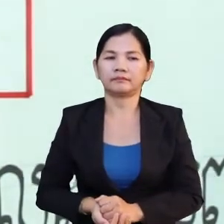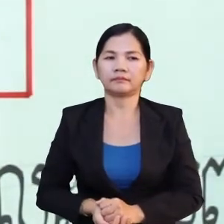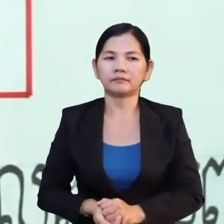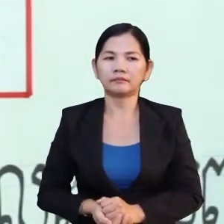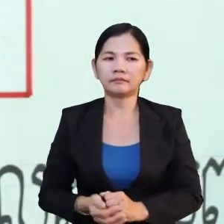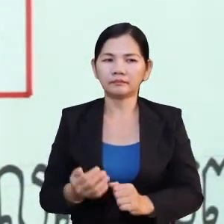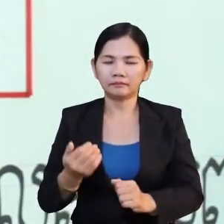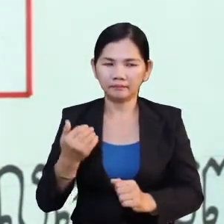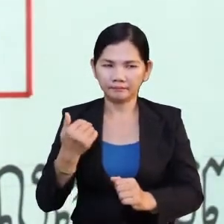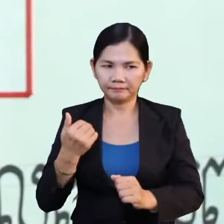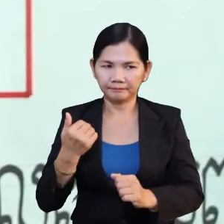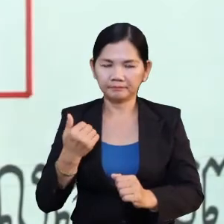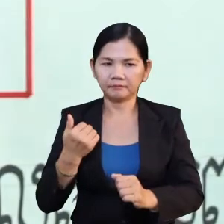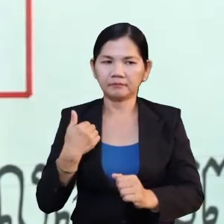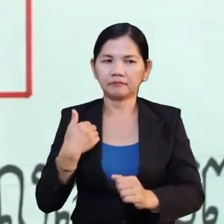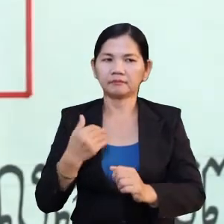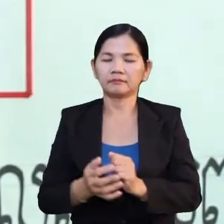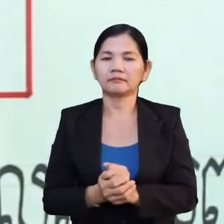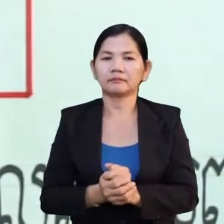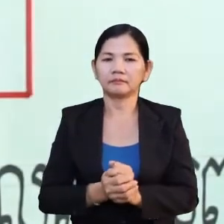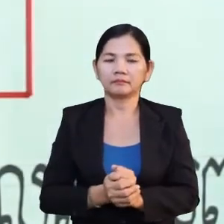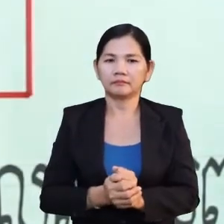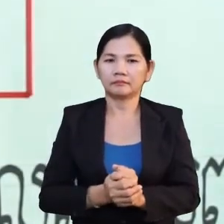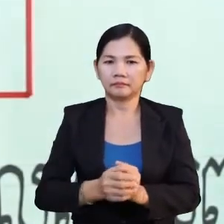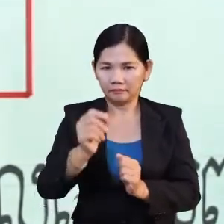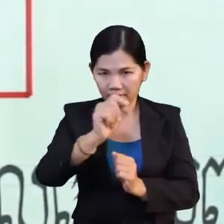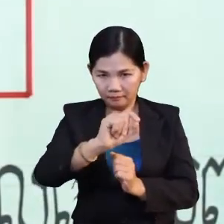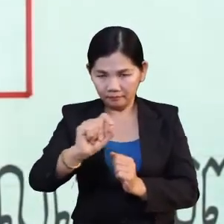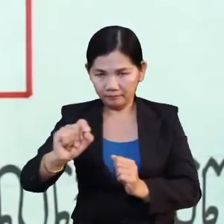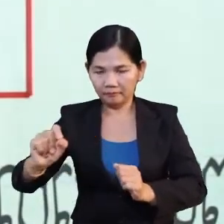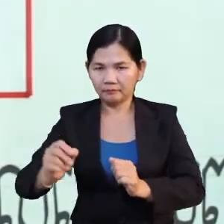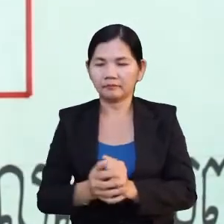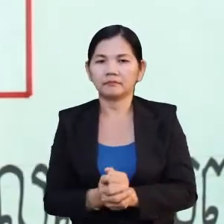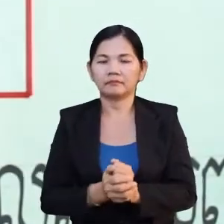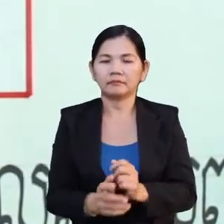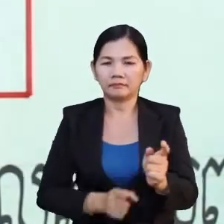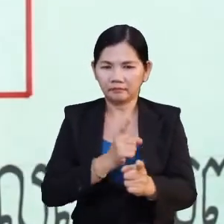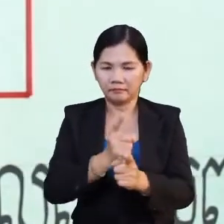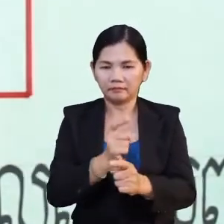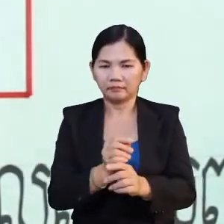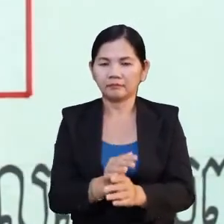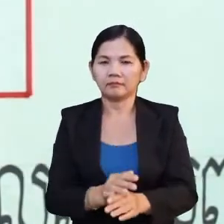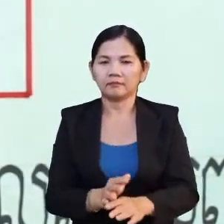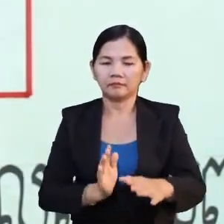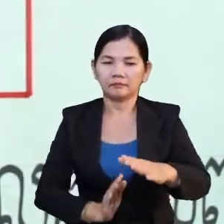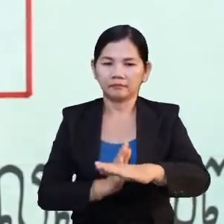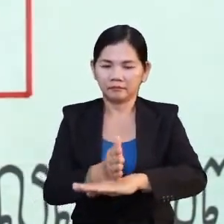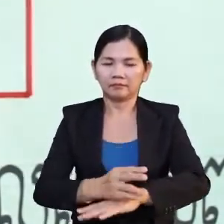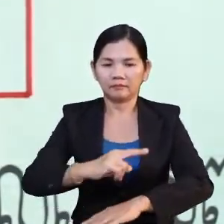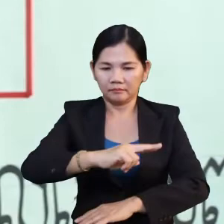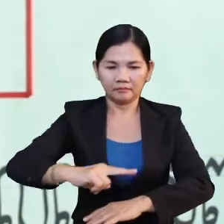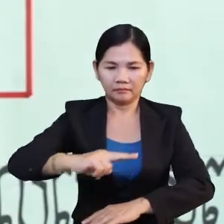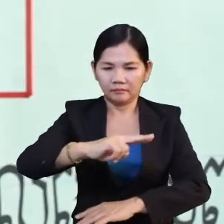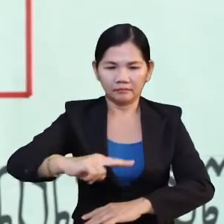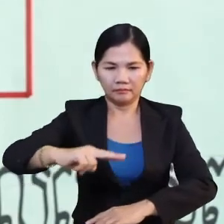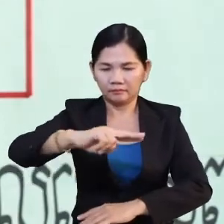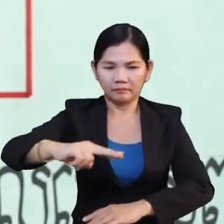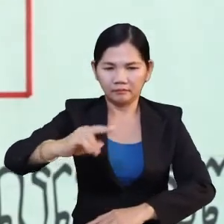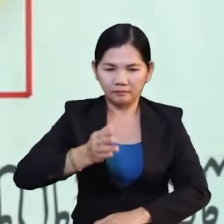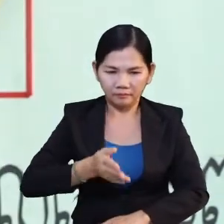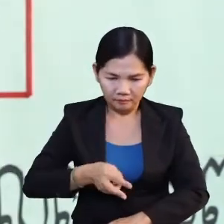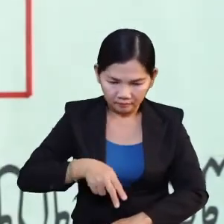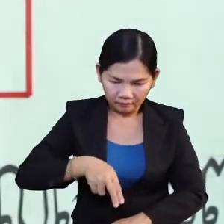that crow, mean, chan. So saying the kang learn it die. Throat, dark long plow, tam, come no cut the